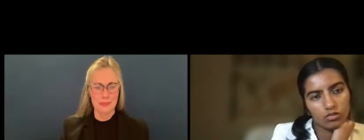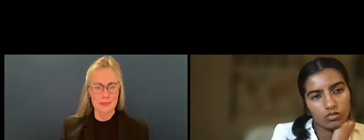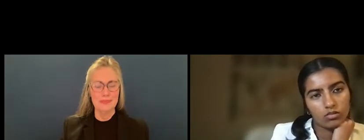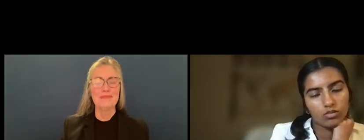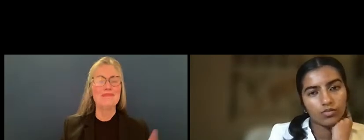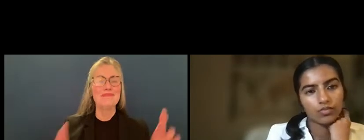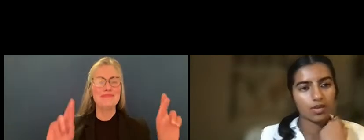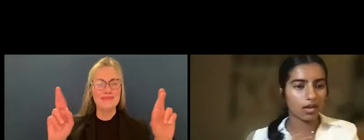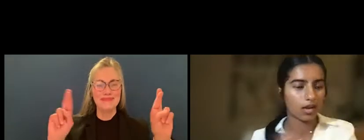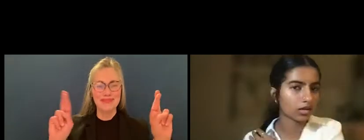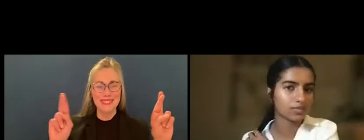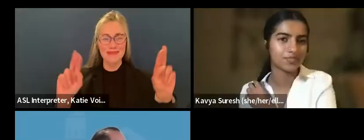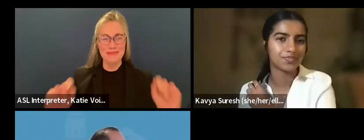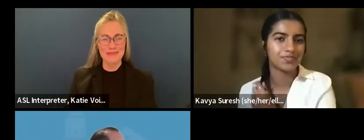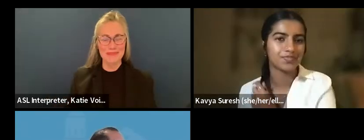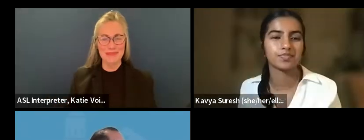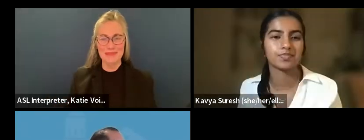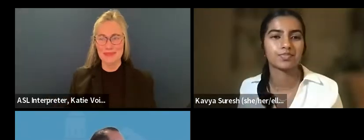Okay, I'm ready.